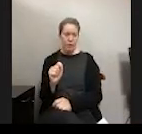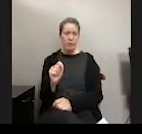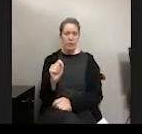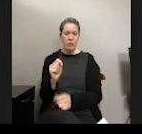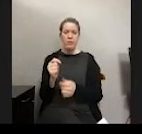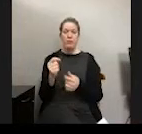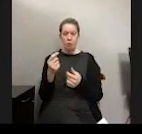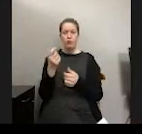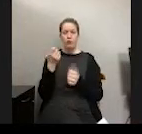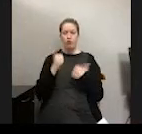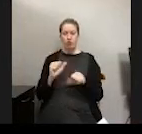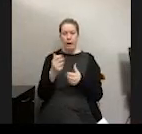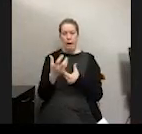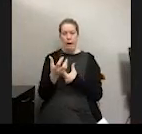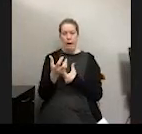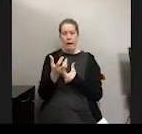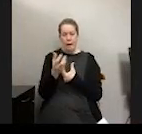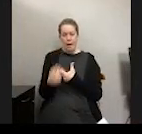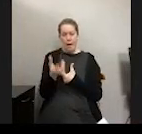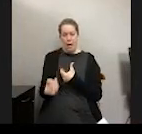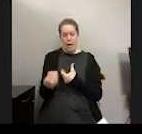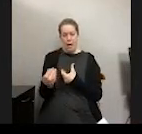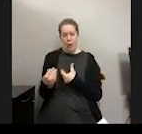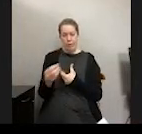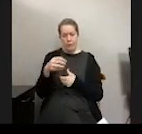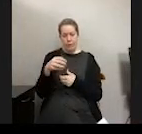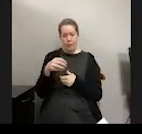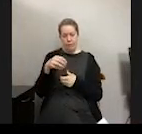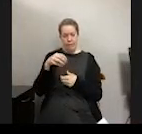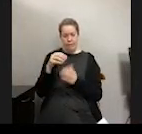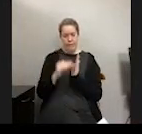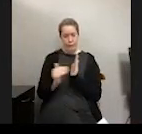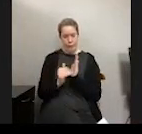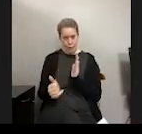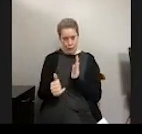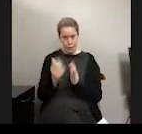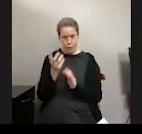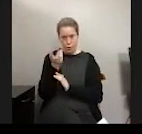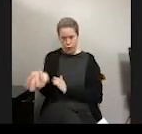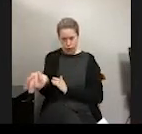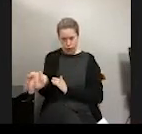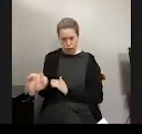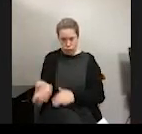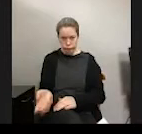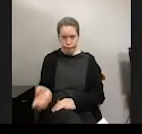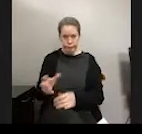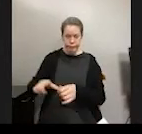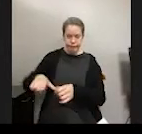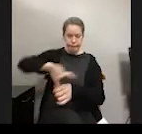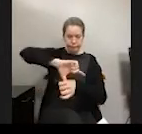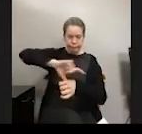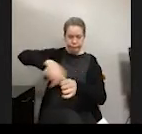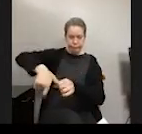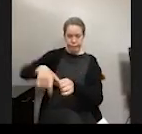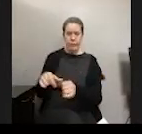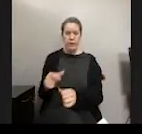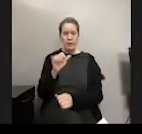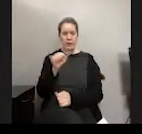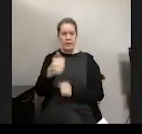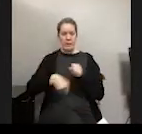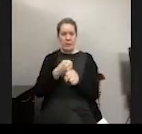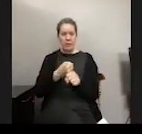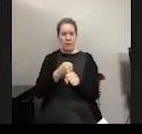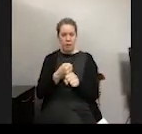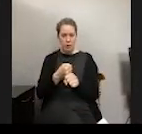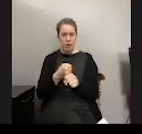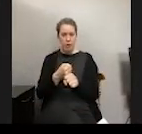So we need to balance that a little bit more. And I think the year public art and the 10-year public art strategy as a whole is forcing that,